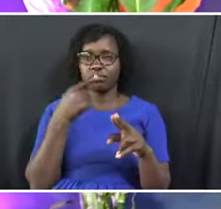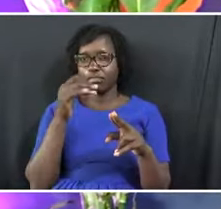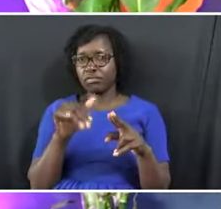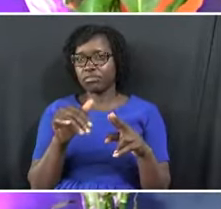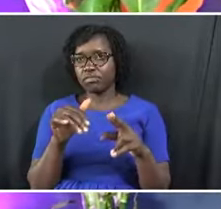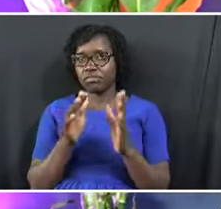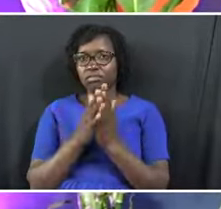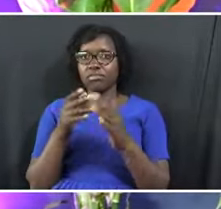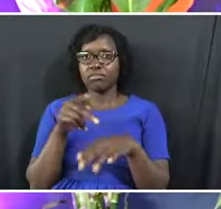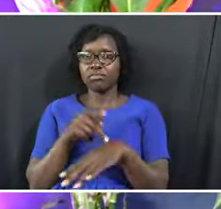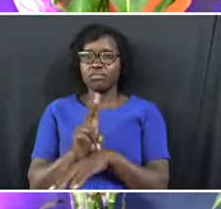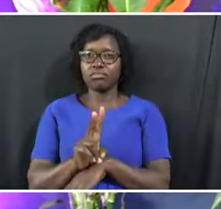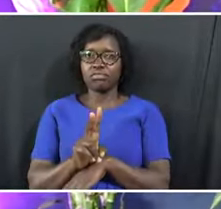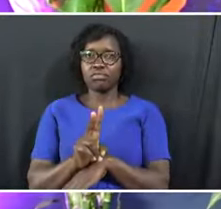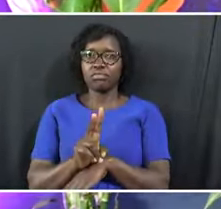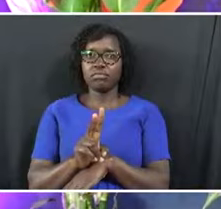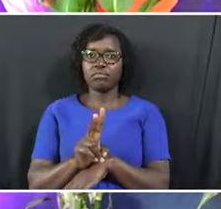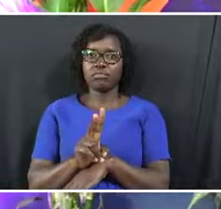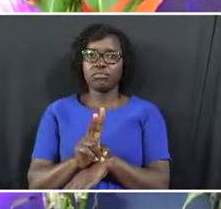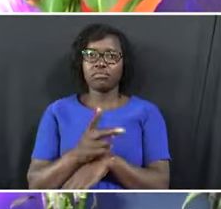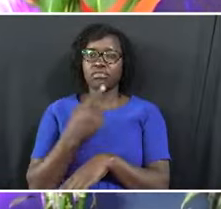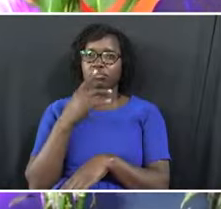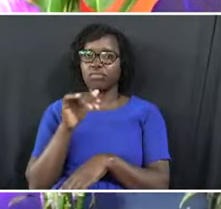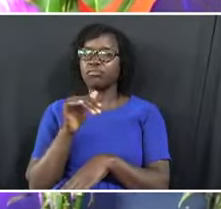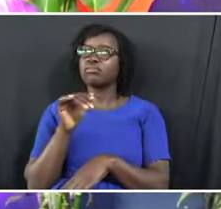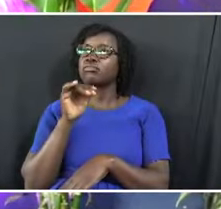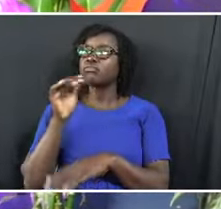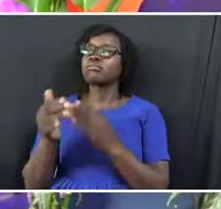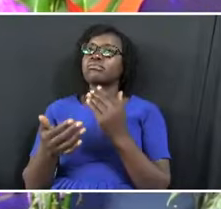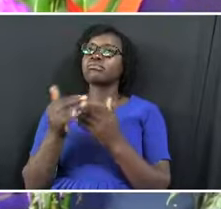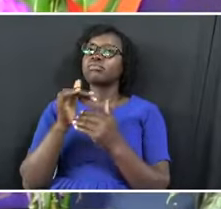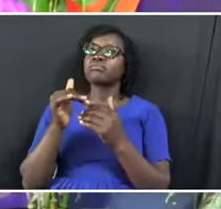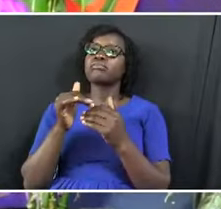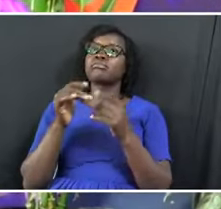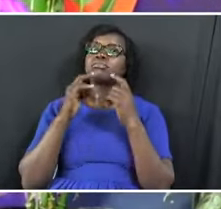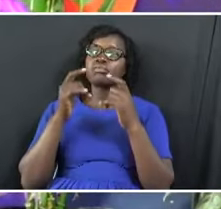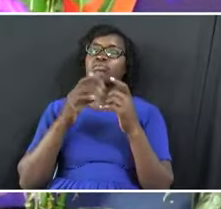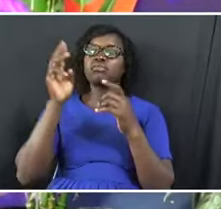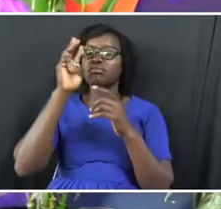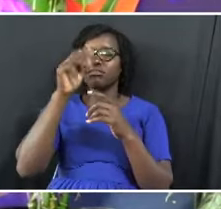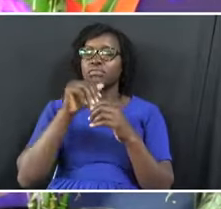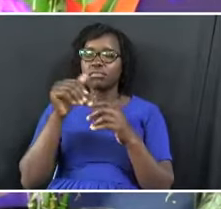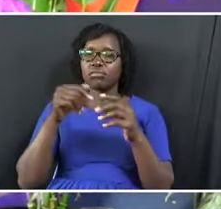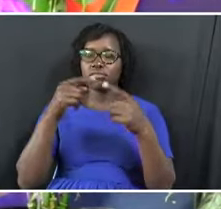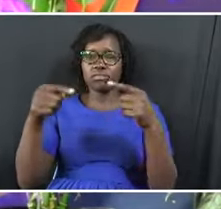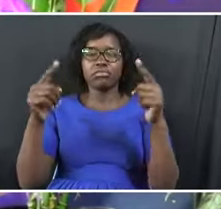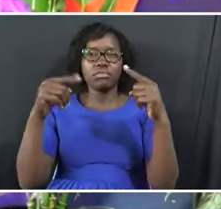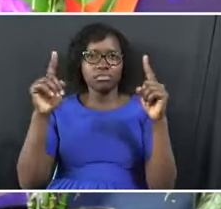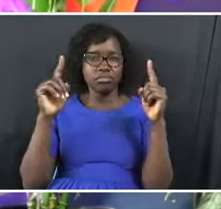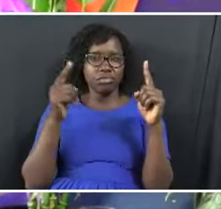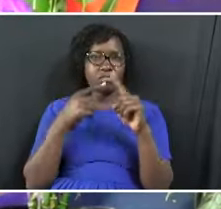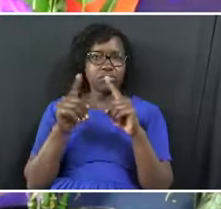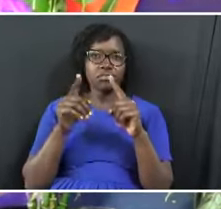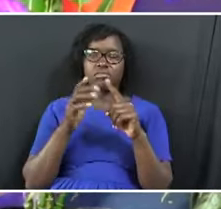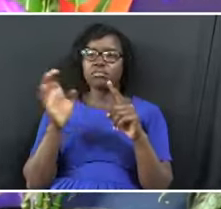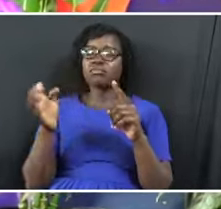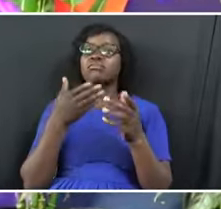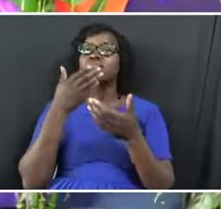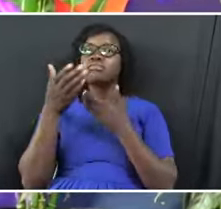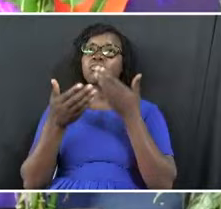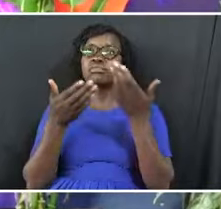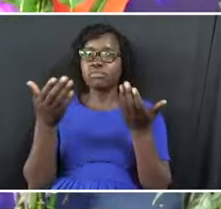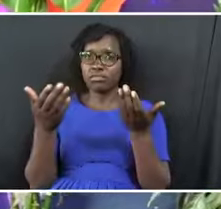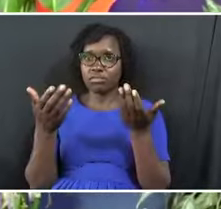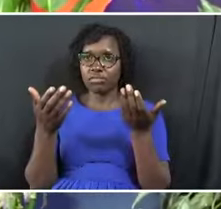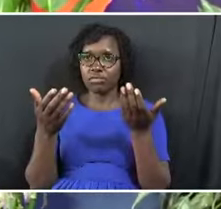book of Proverbs 28:13 that he who covers his sins will not prosper. But he who